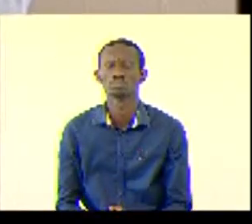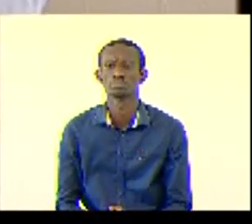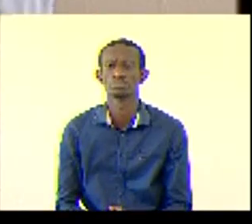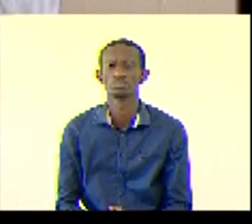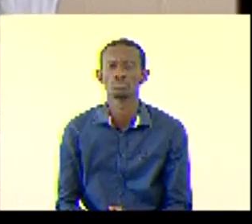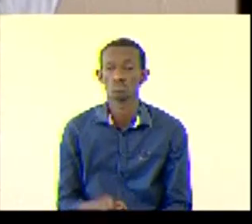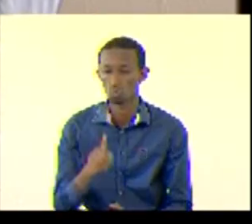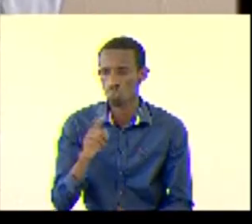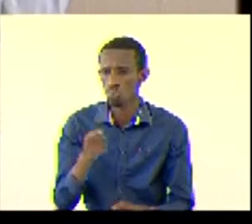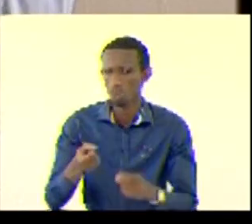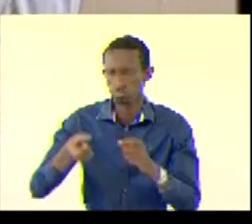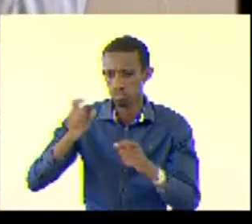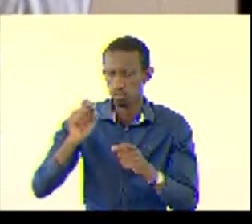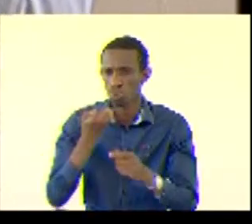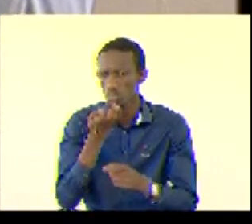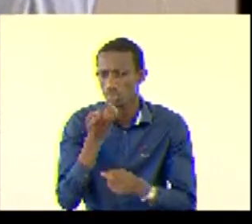the temperature.